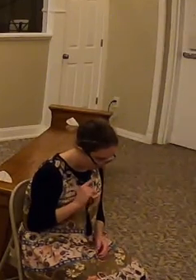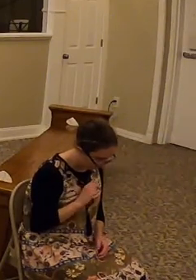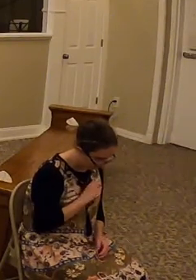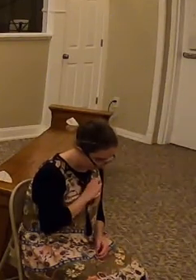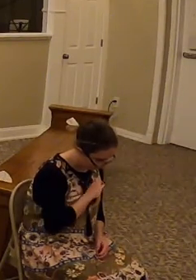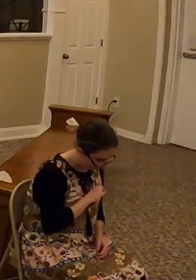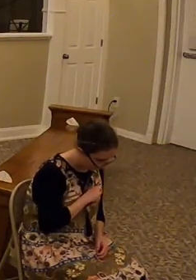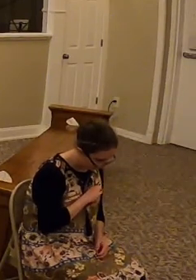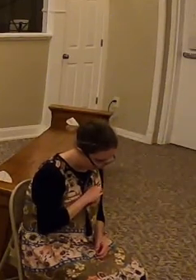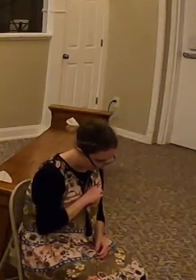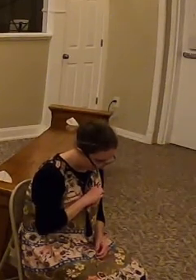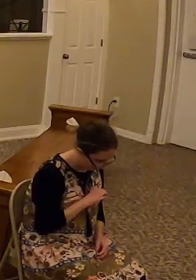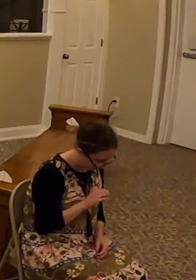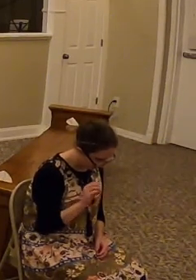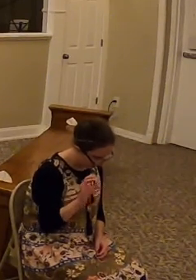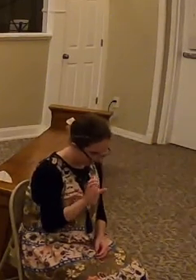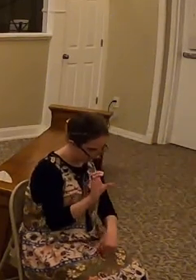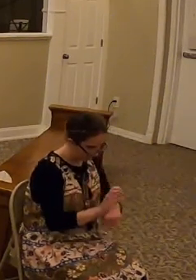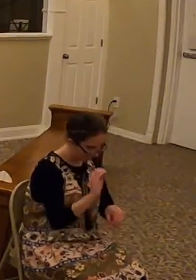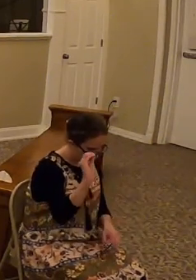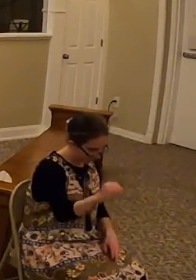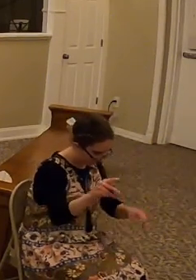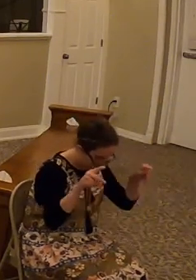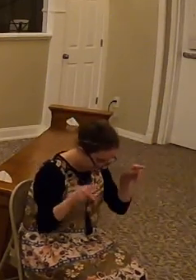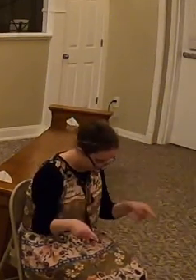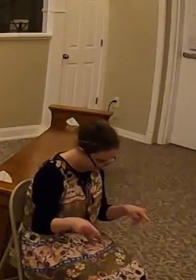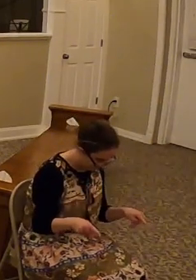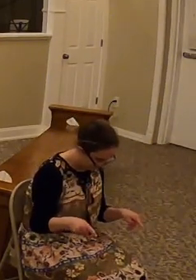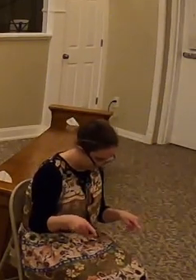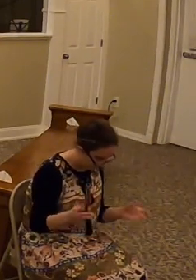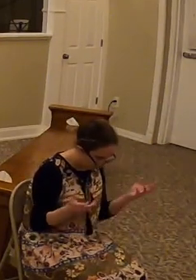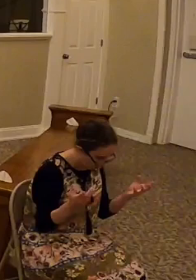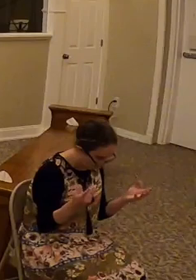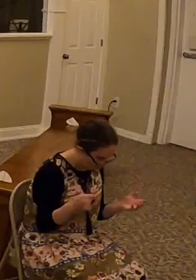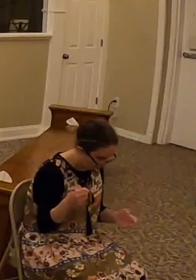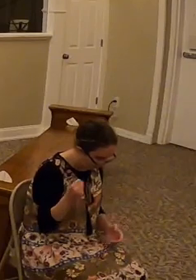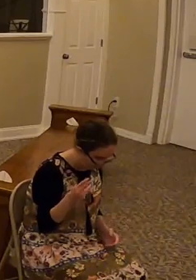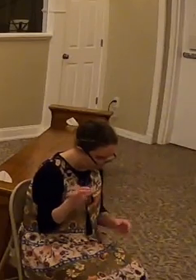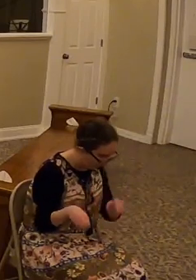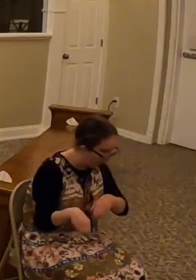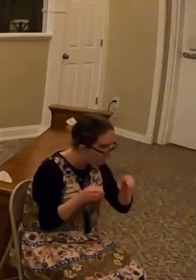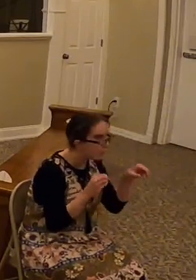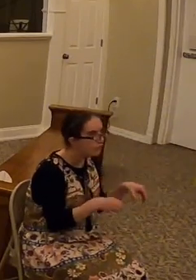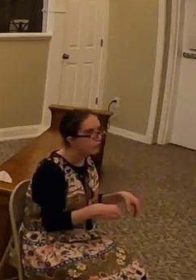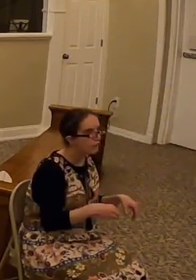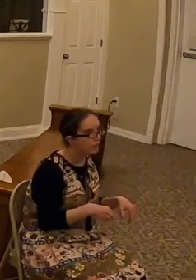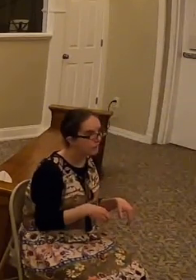church planter. Right. Hallelujah. So, what did the 12 do?